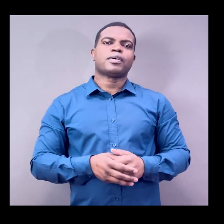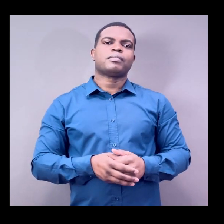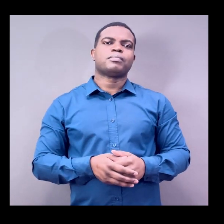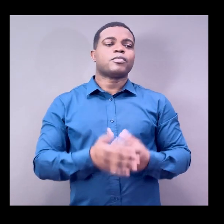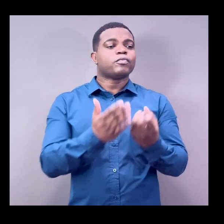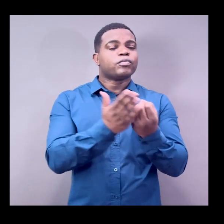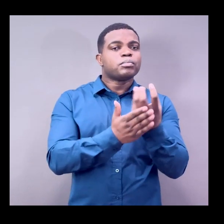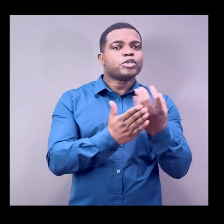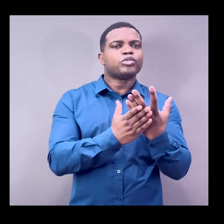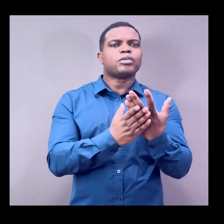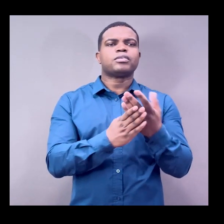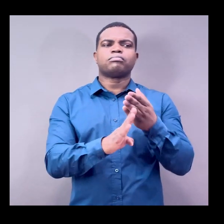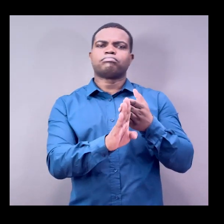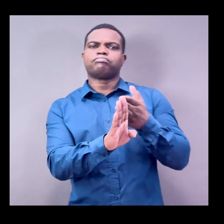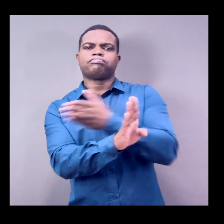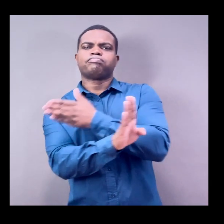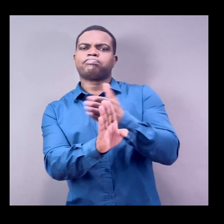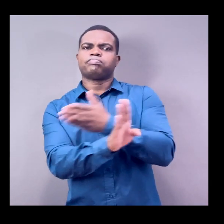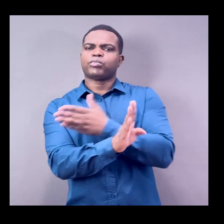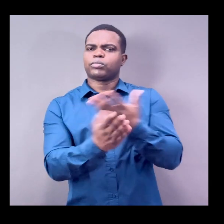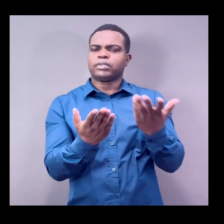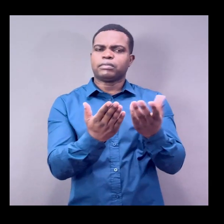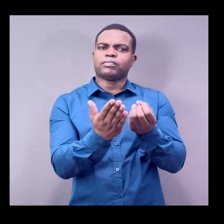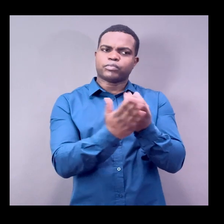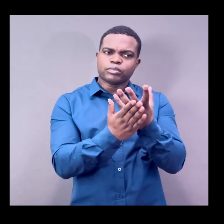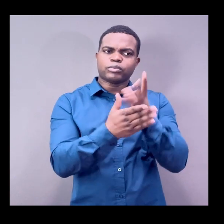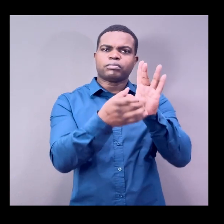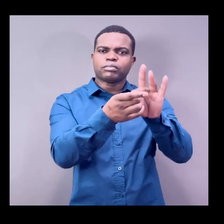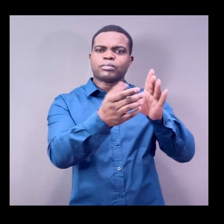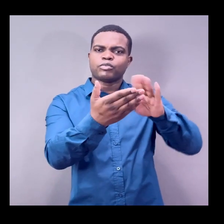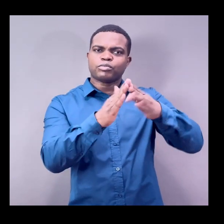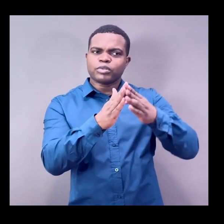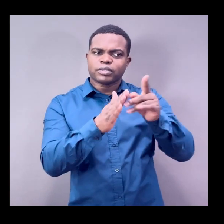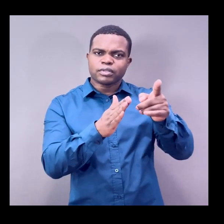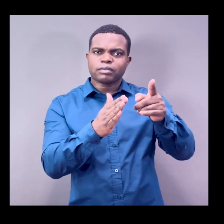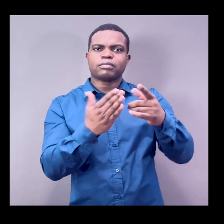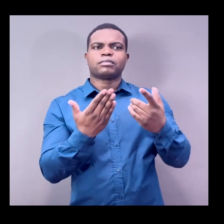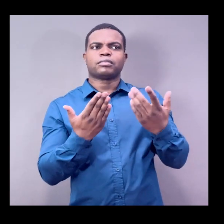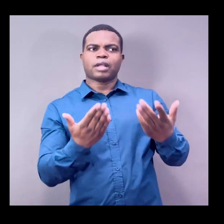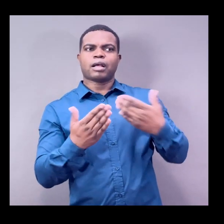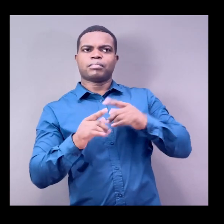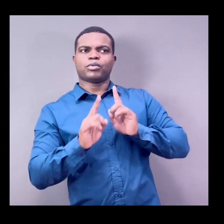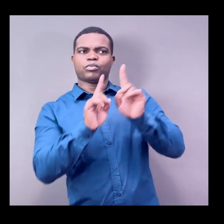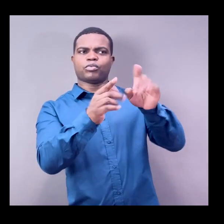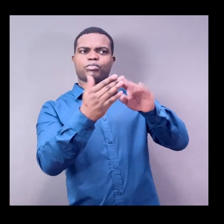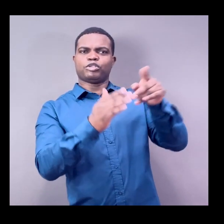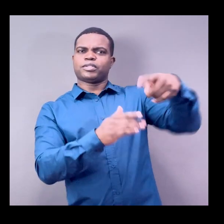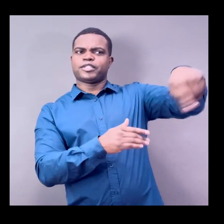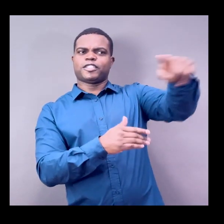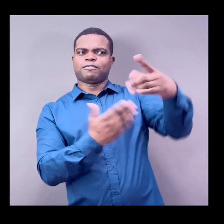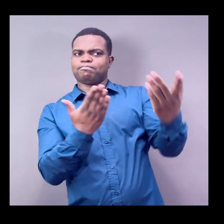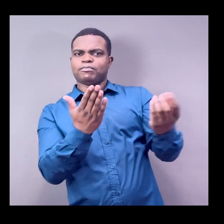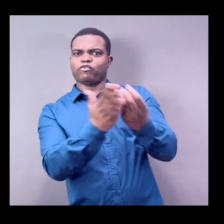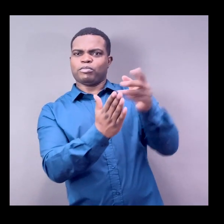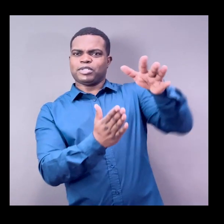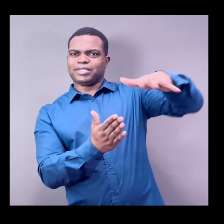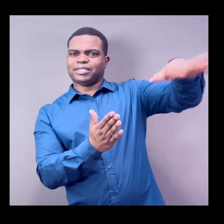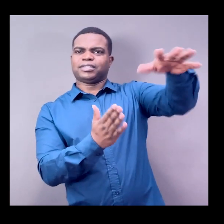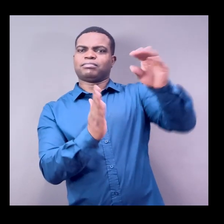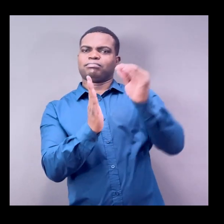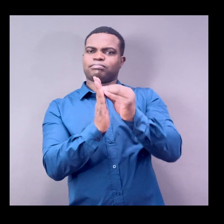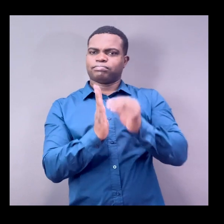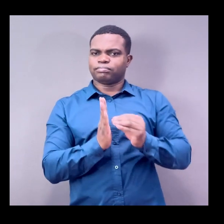about the background information of the community you are engaging. And this